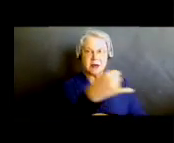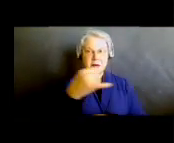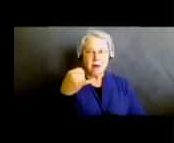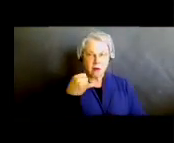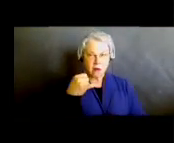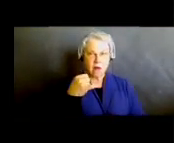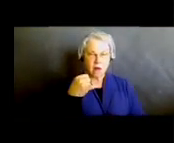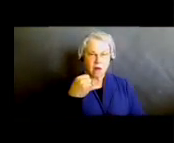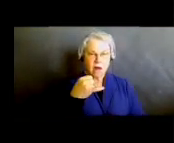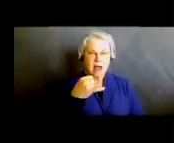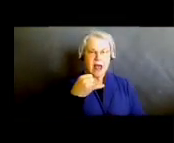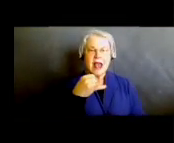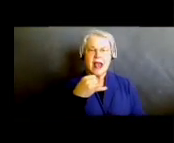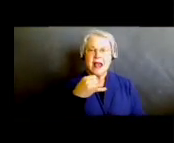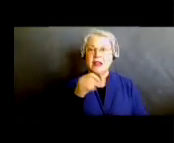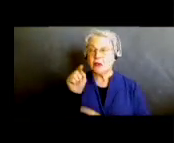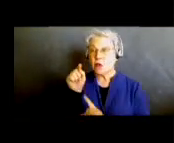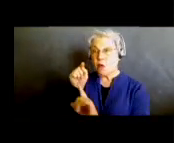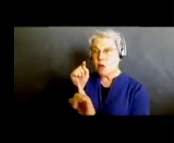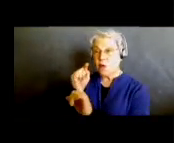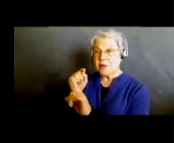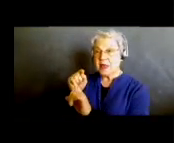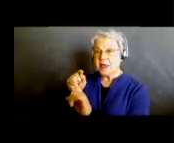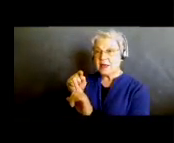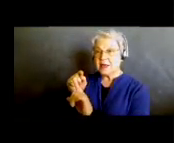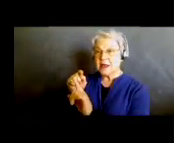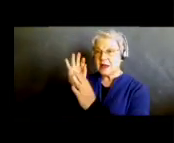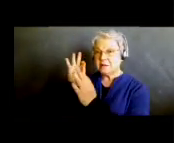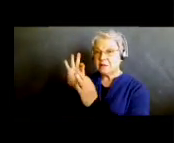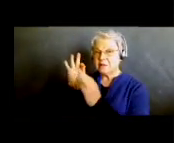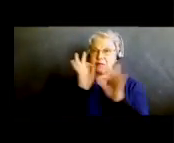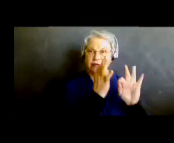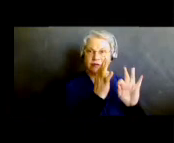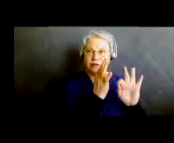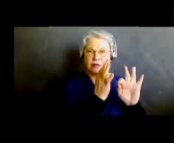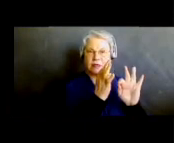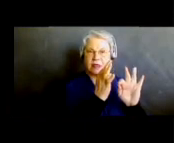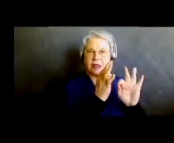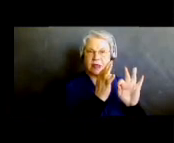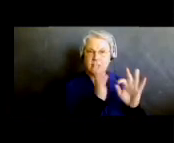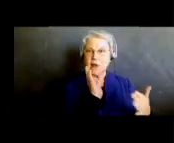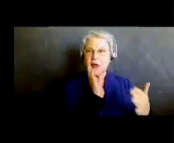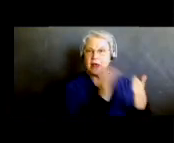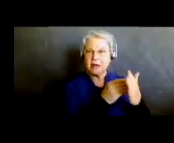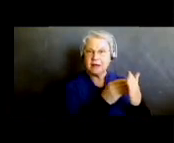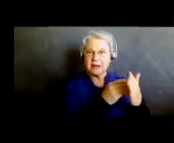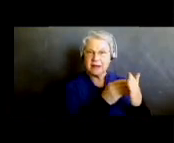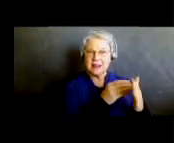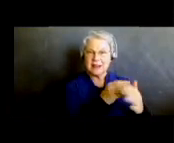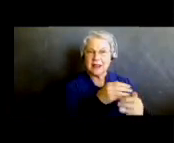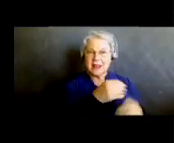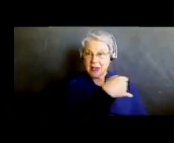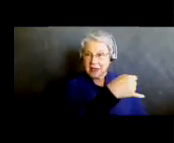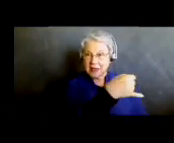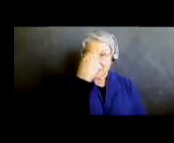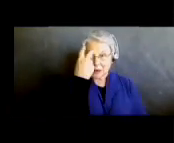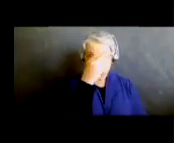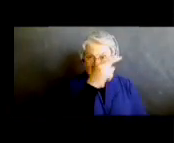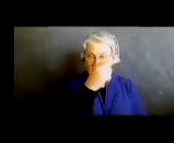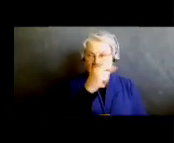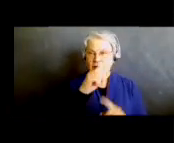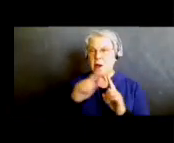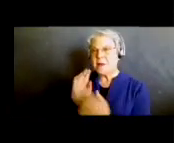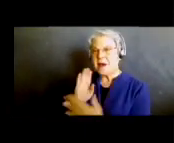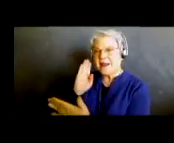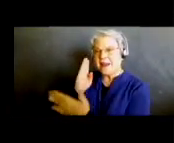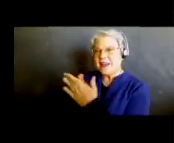and distracting from the shifting Cold War stance towards Cubans, which is a longer story. But previously they